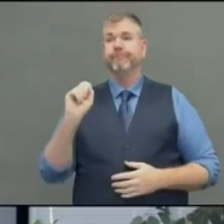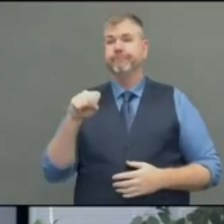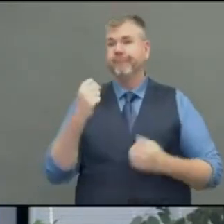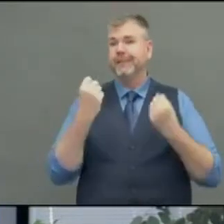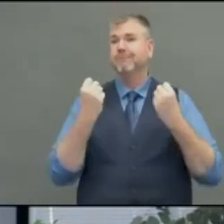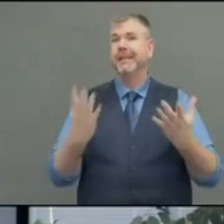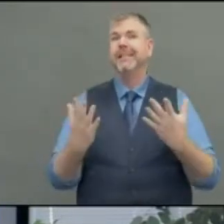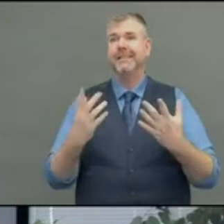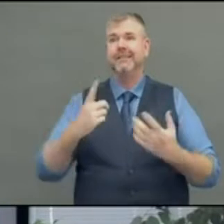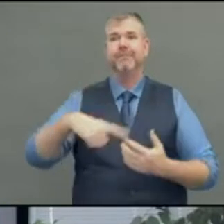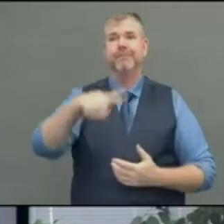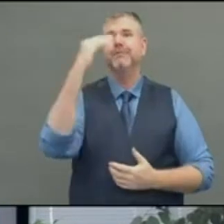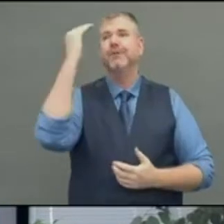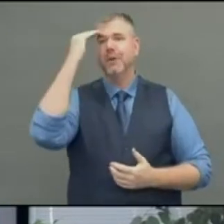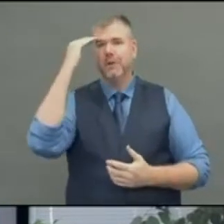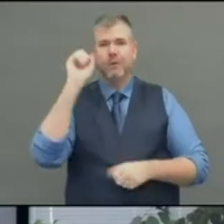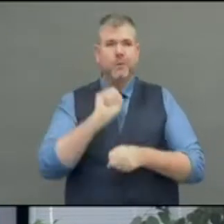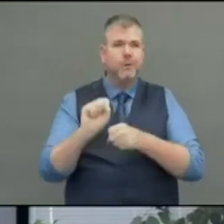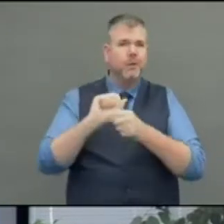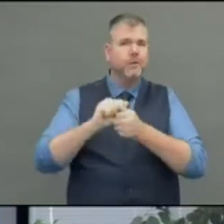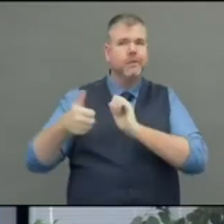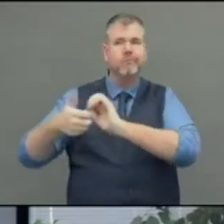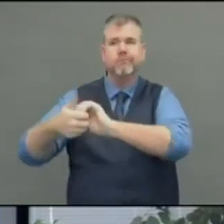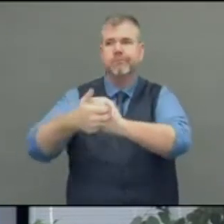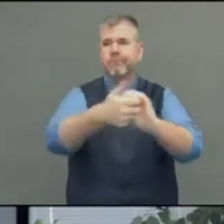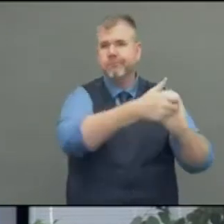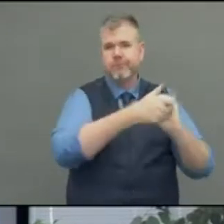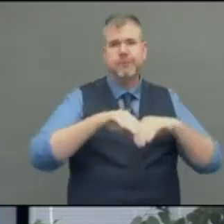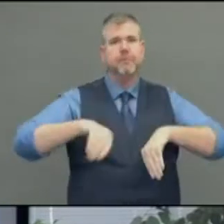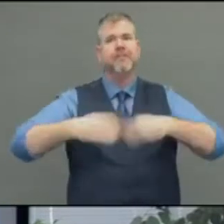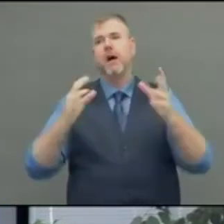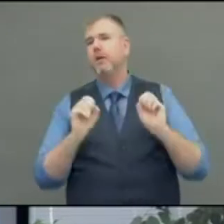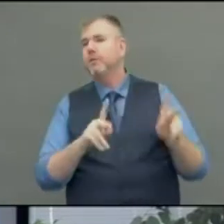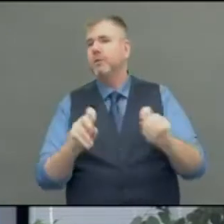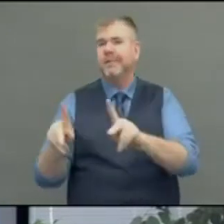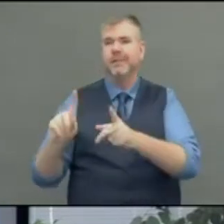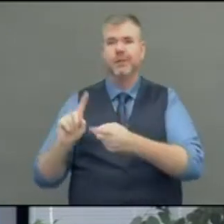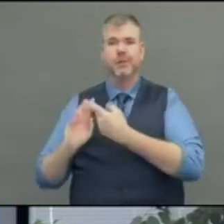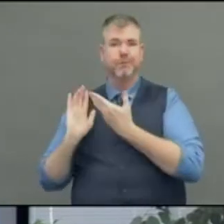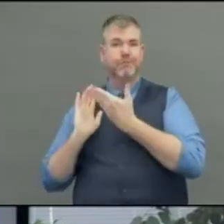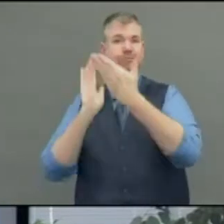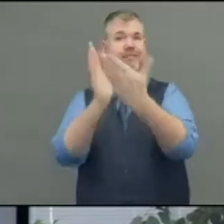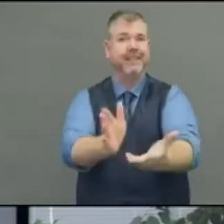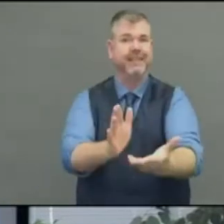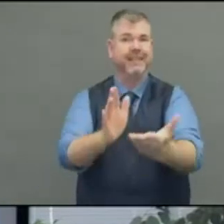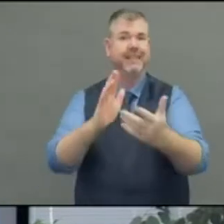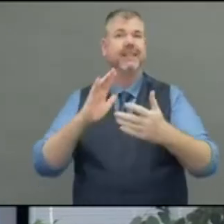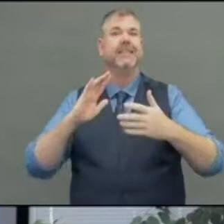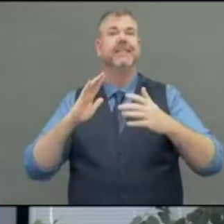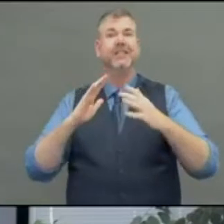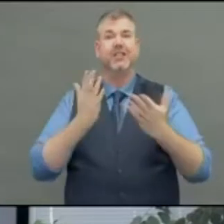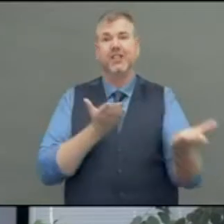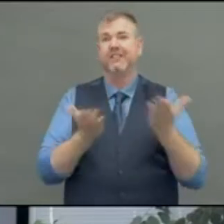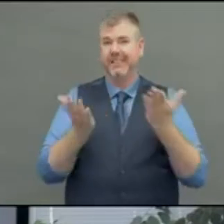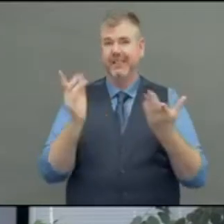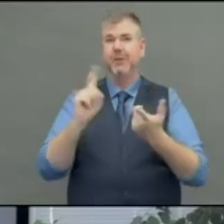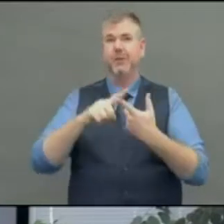community partners and also provide an opportunity for them to bring those services to you via our Facebook Lives here at the